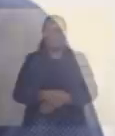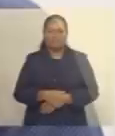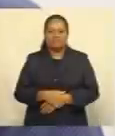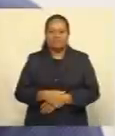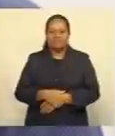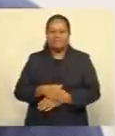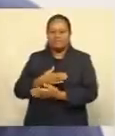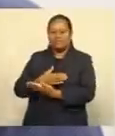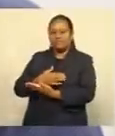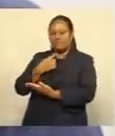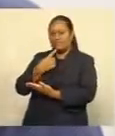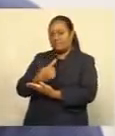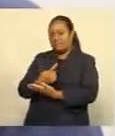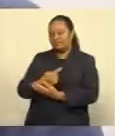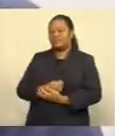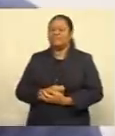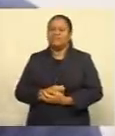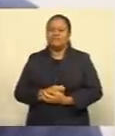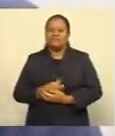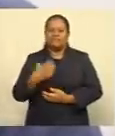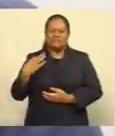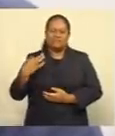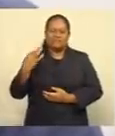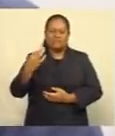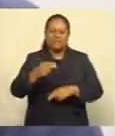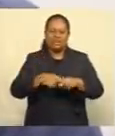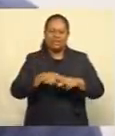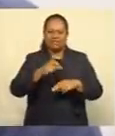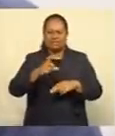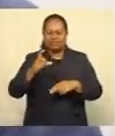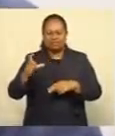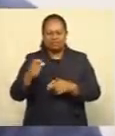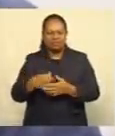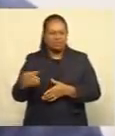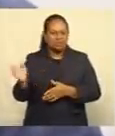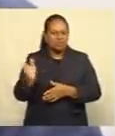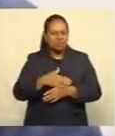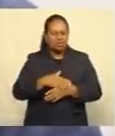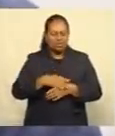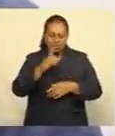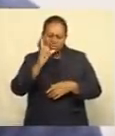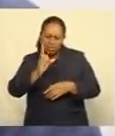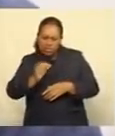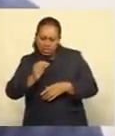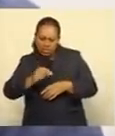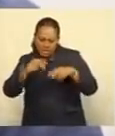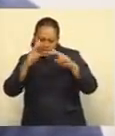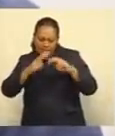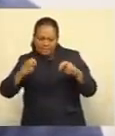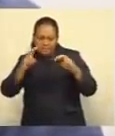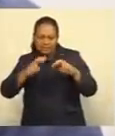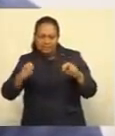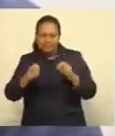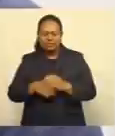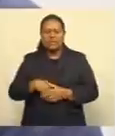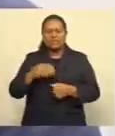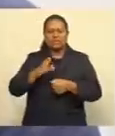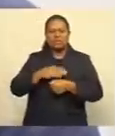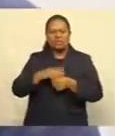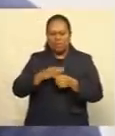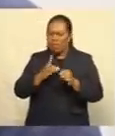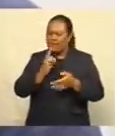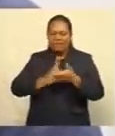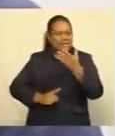Mr. Mbatiweti plans in place for the Fiji Commerce and Employers Federation to conduct a survey in a bid to ascertain the current